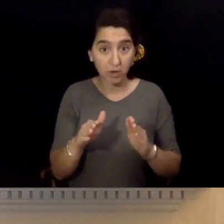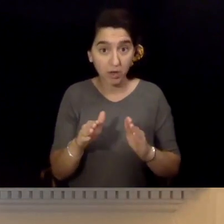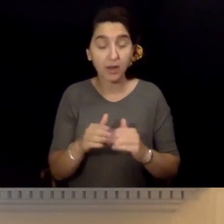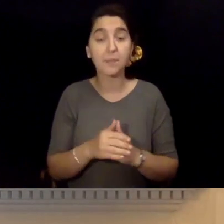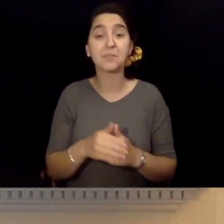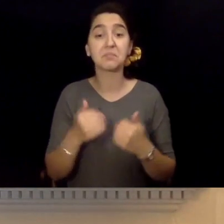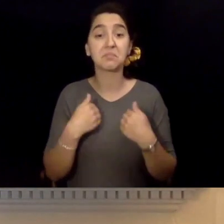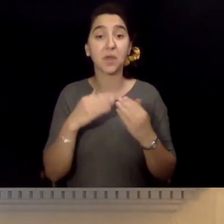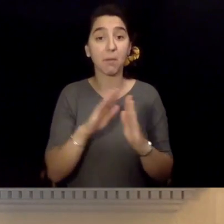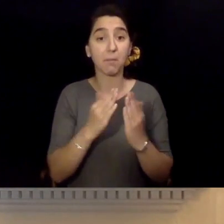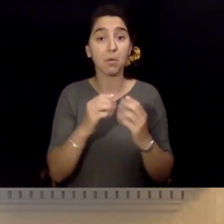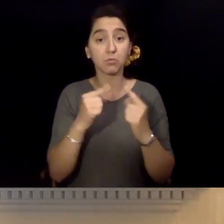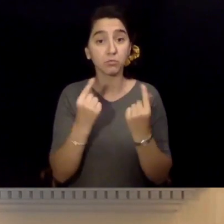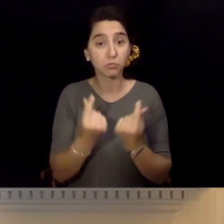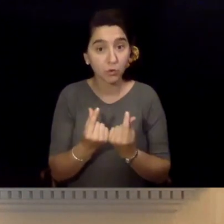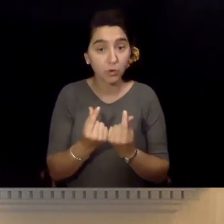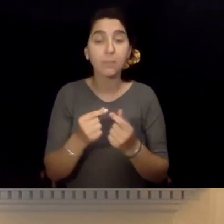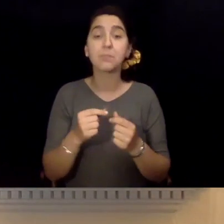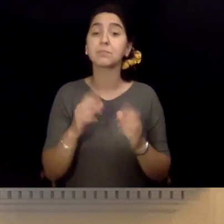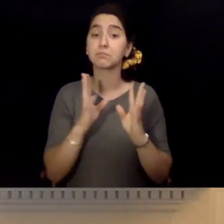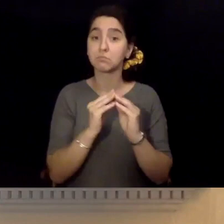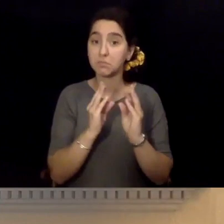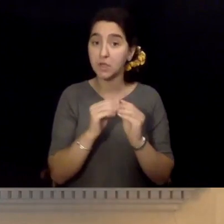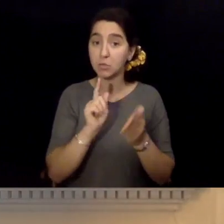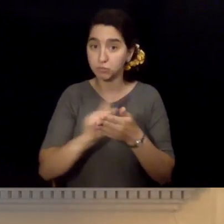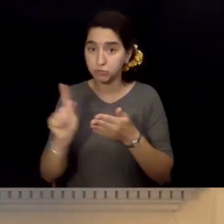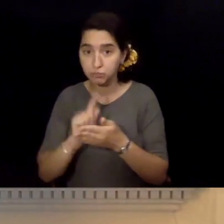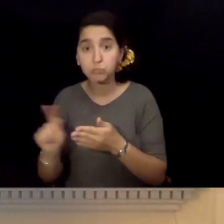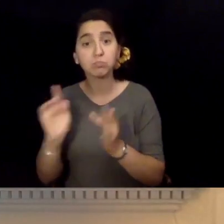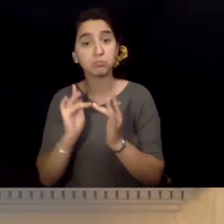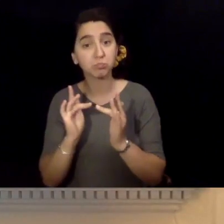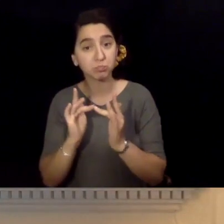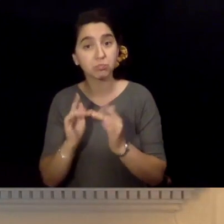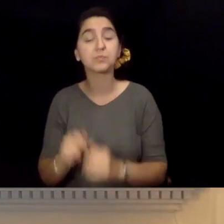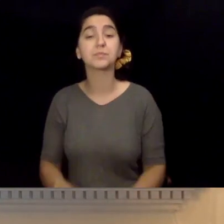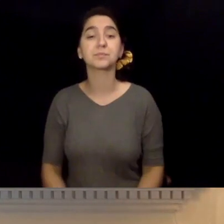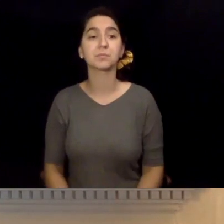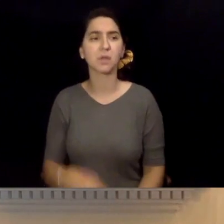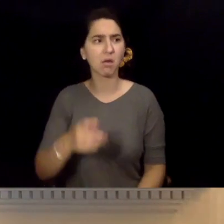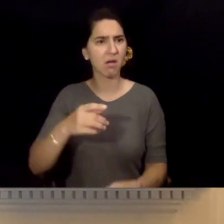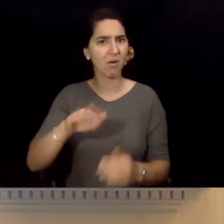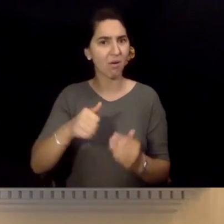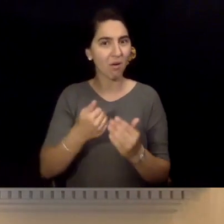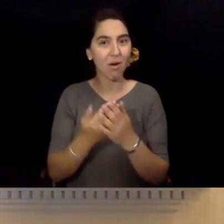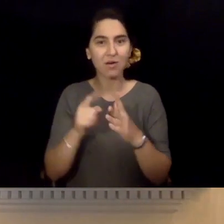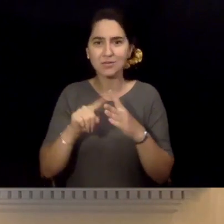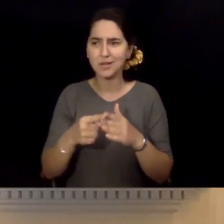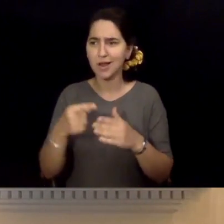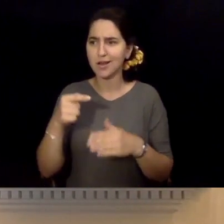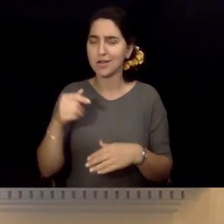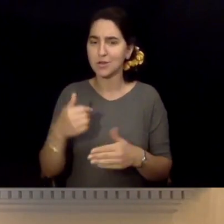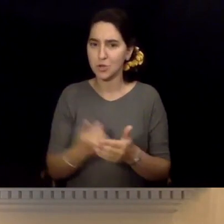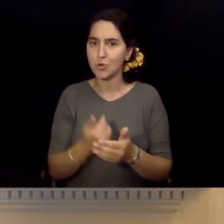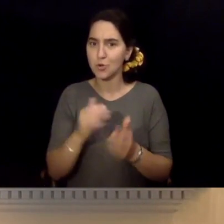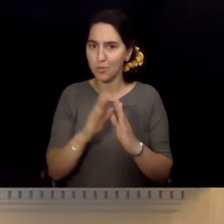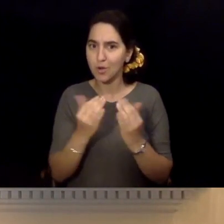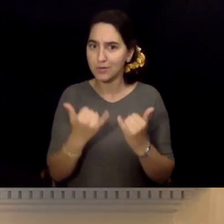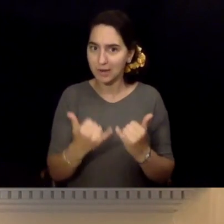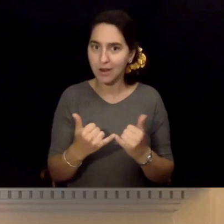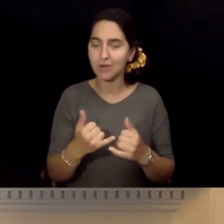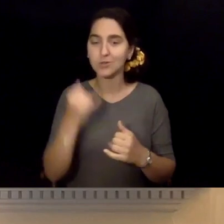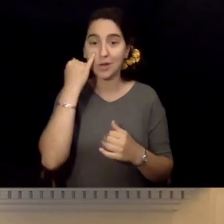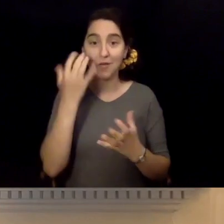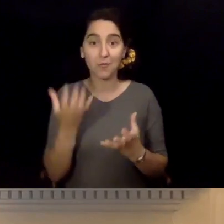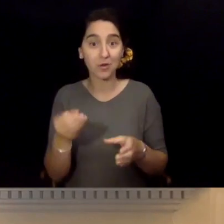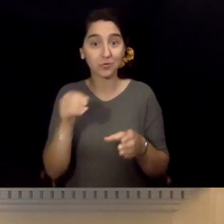different ways, we have a number of book groups that meet weekly and virtually, and they are all beginning a new book around